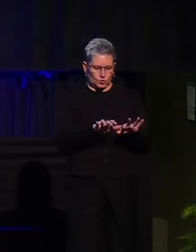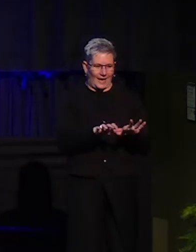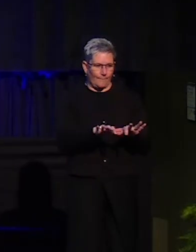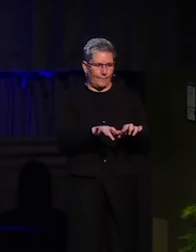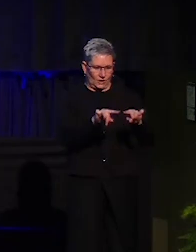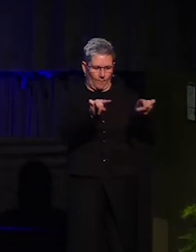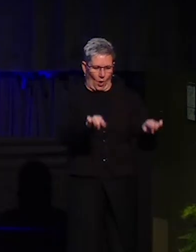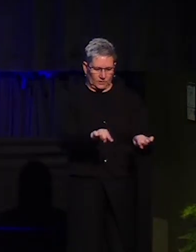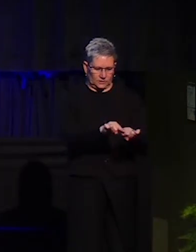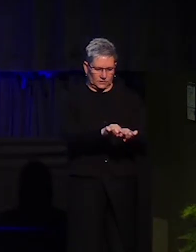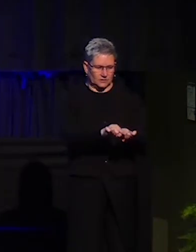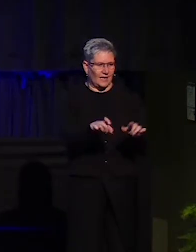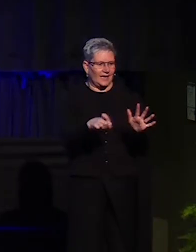box.